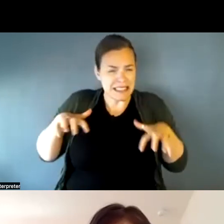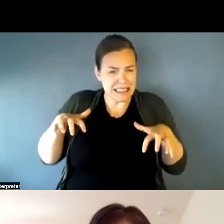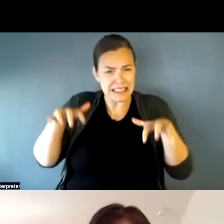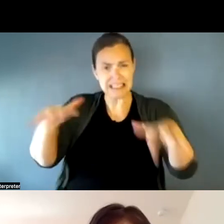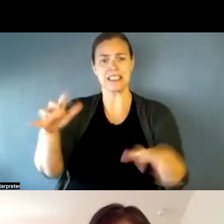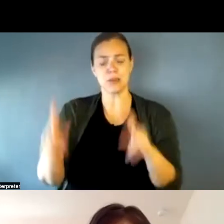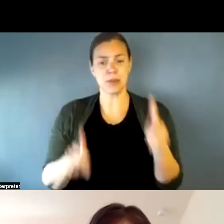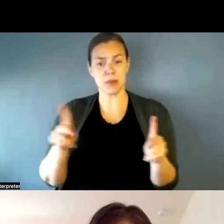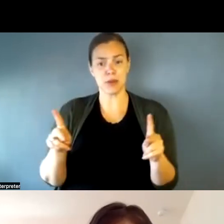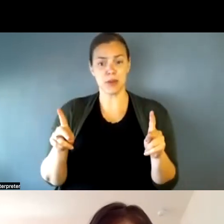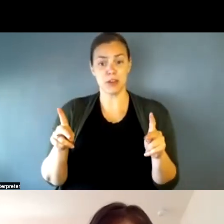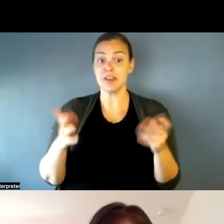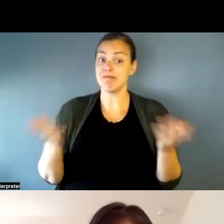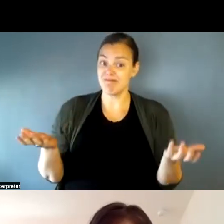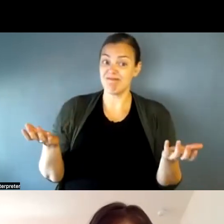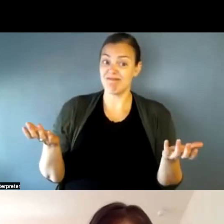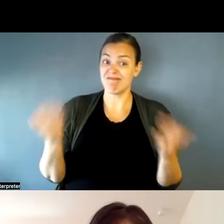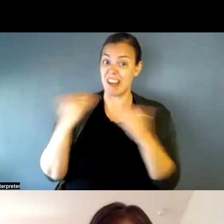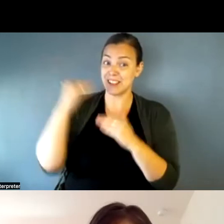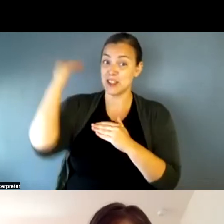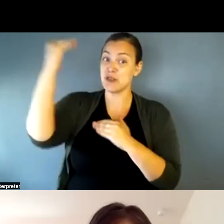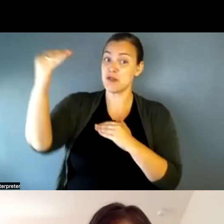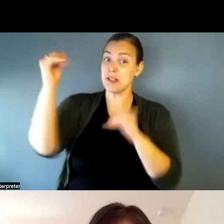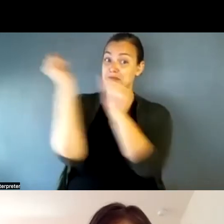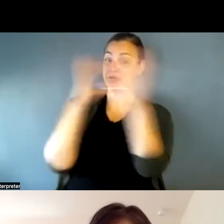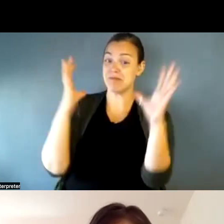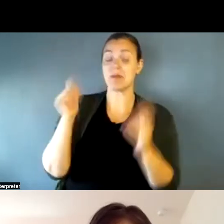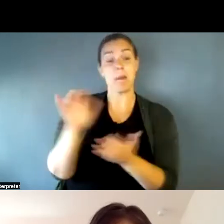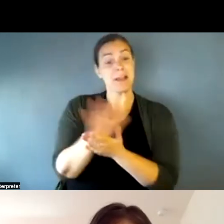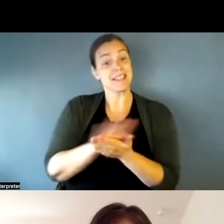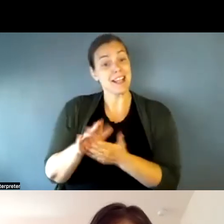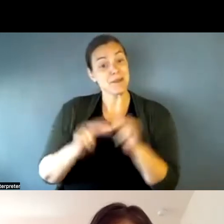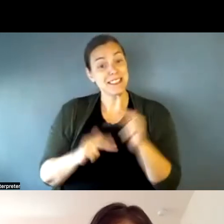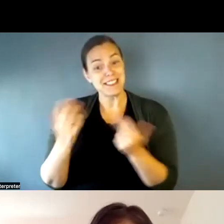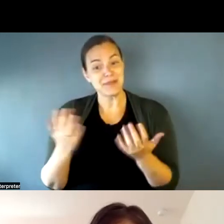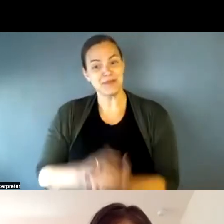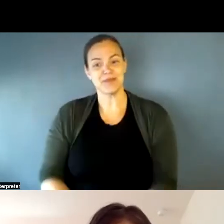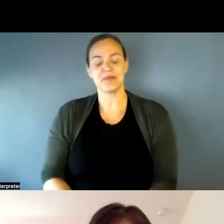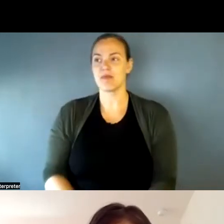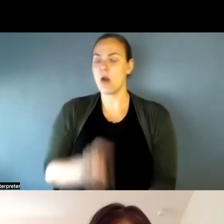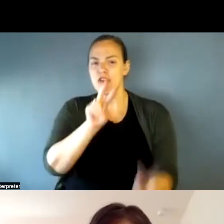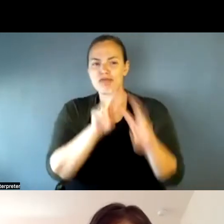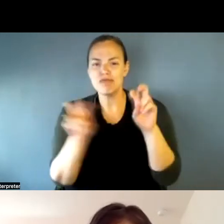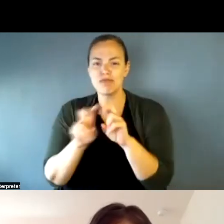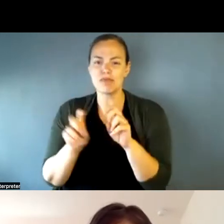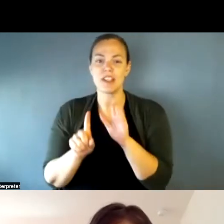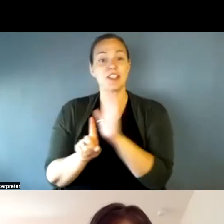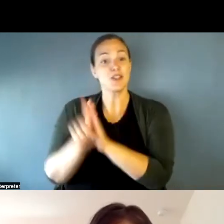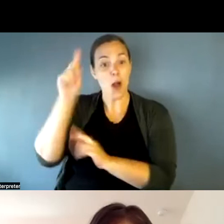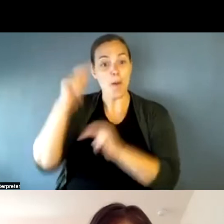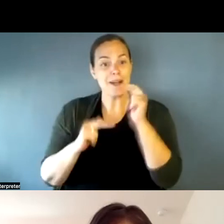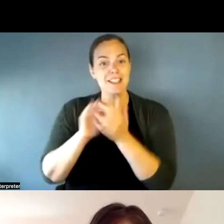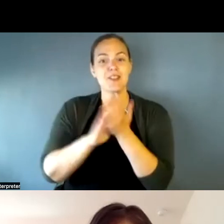well, at an extreme, this might be a kind of a nice building. So I look at these tall buildings as longhouses just stood on